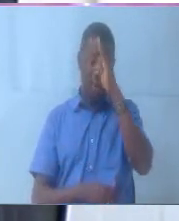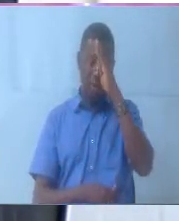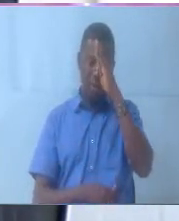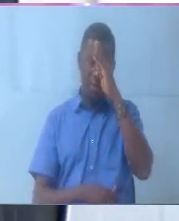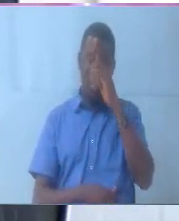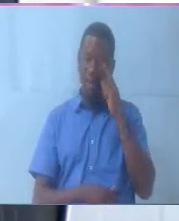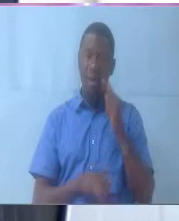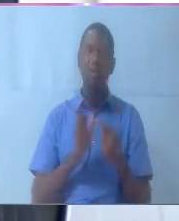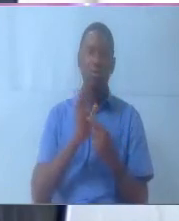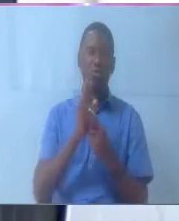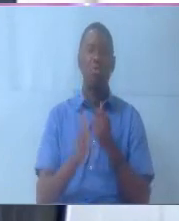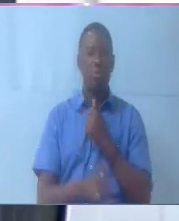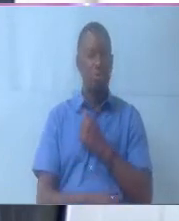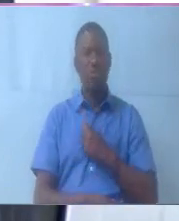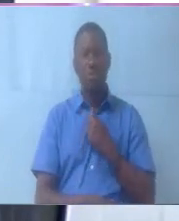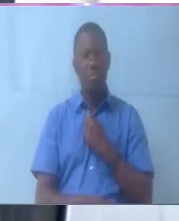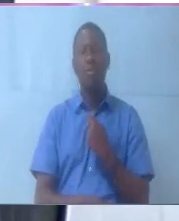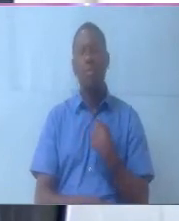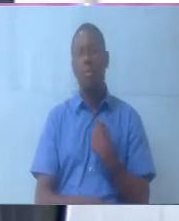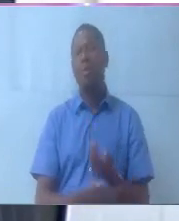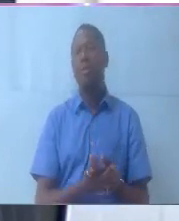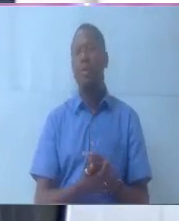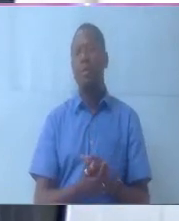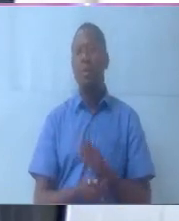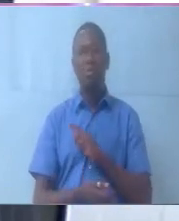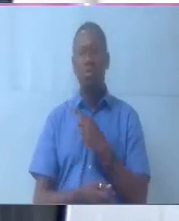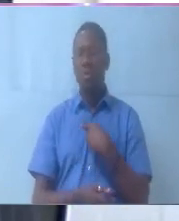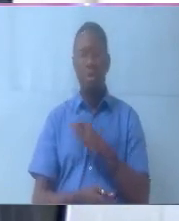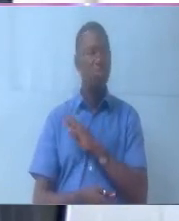Because they didn't like what was happening. Because